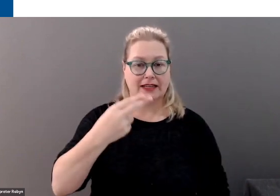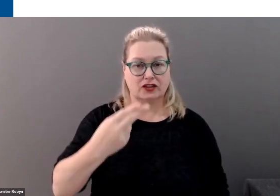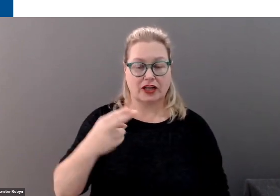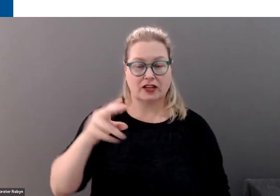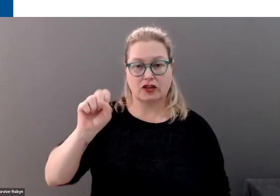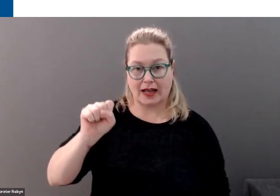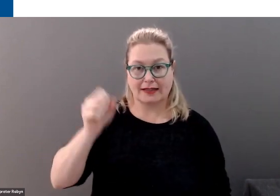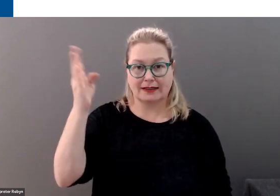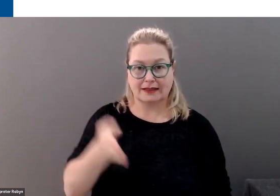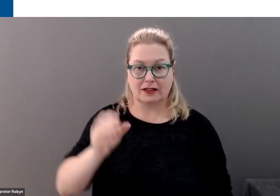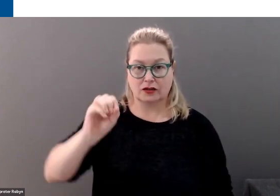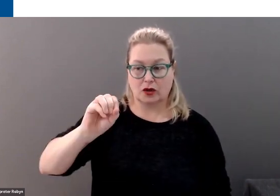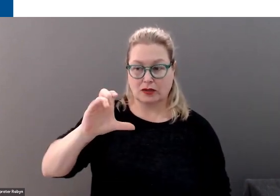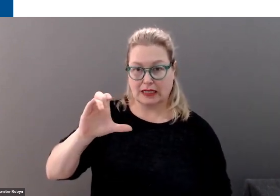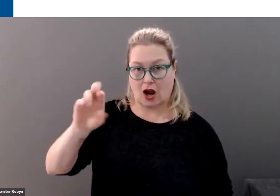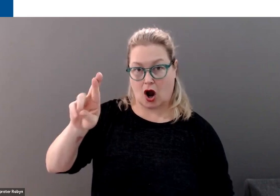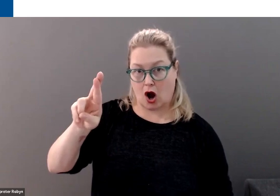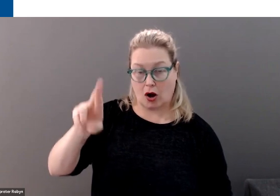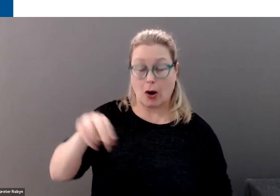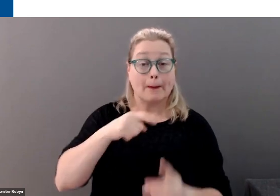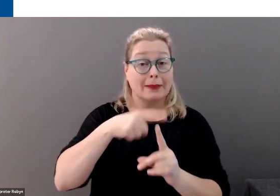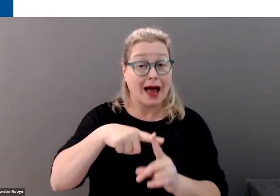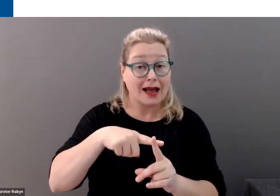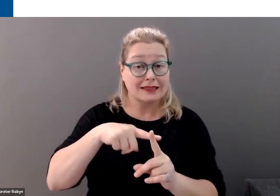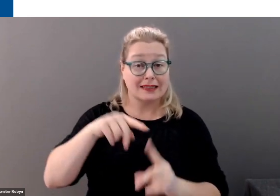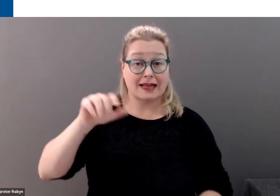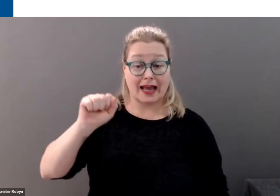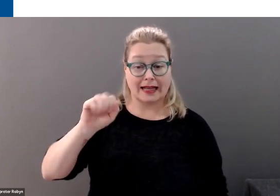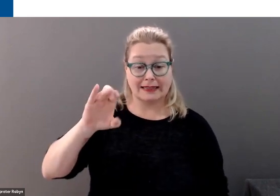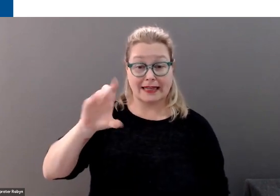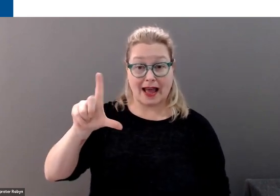And again, ACL also has a page at